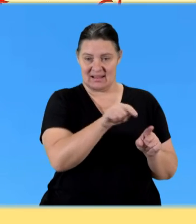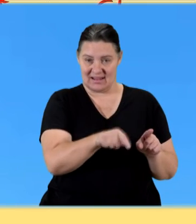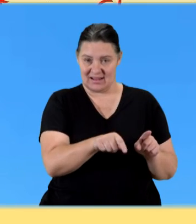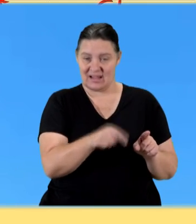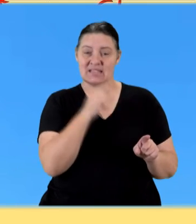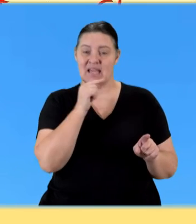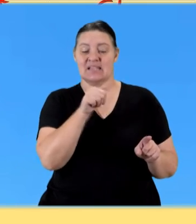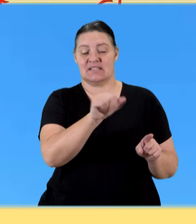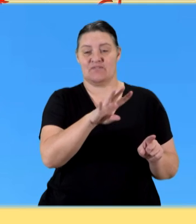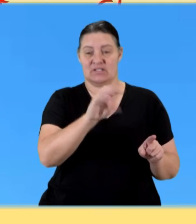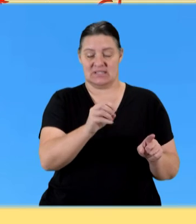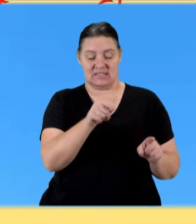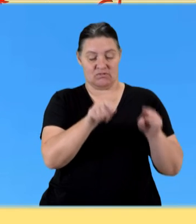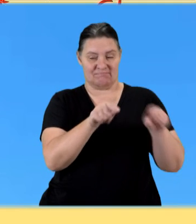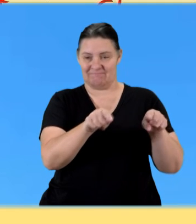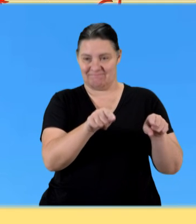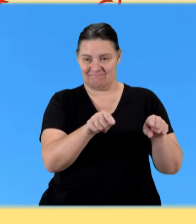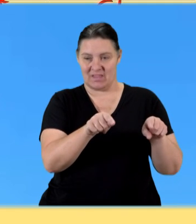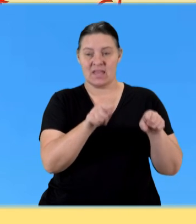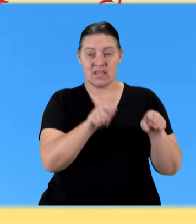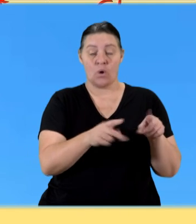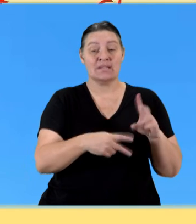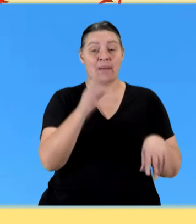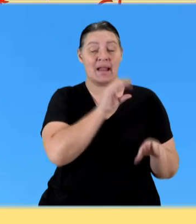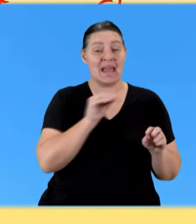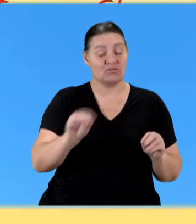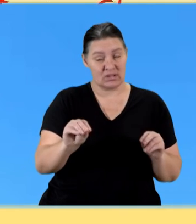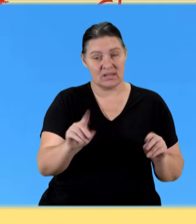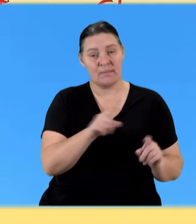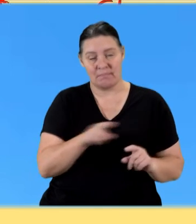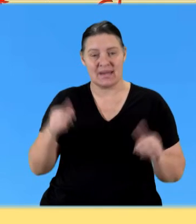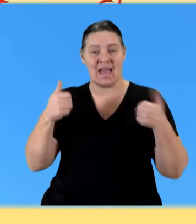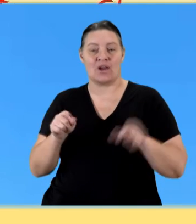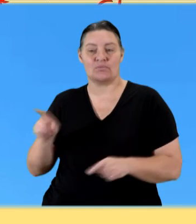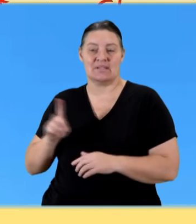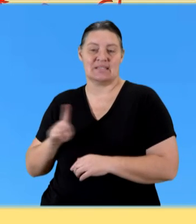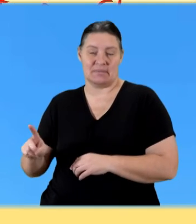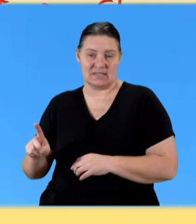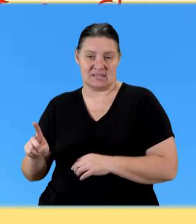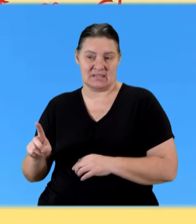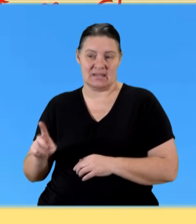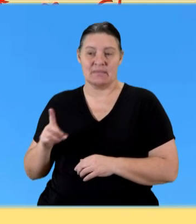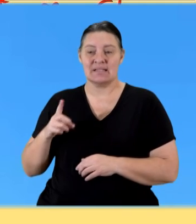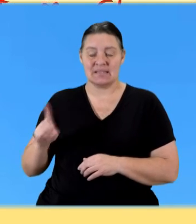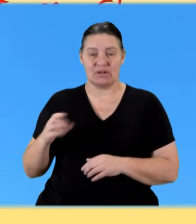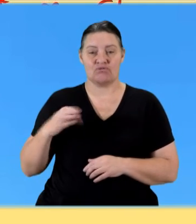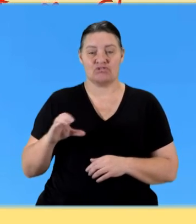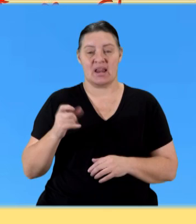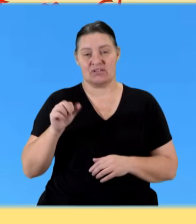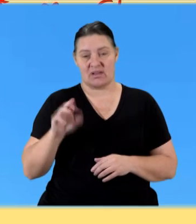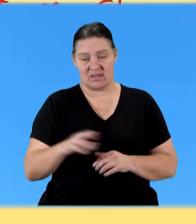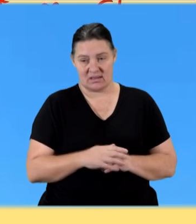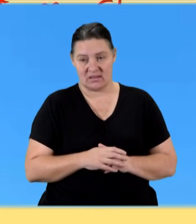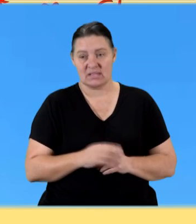ledger, and I'll say 640. And to complete double entry, I will need an account that I debit, and I'll debit my creditors